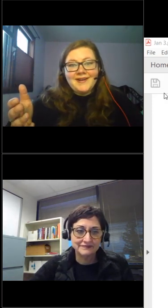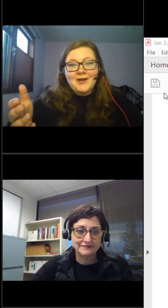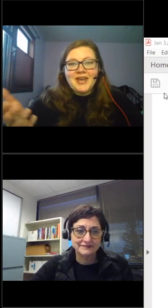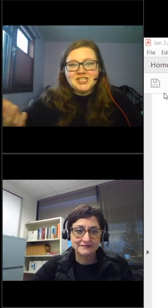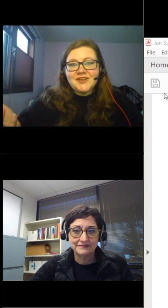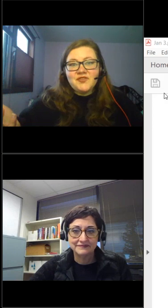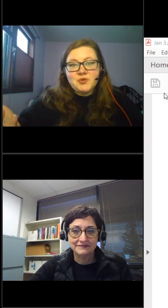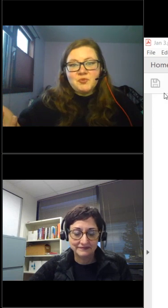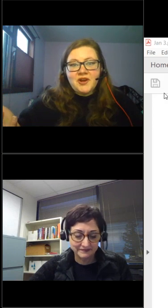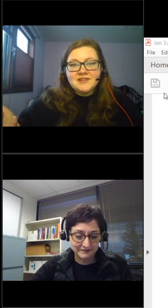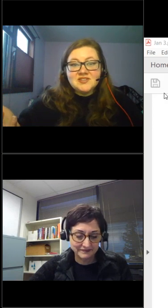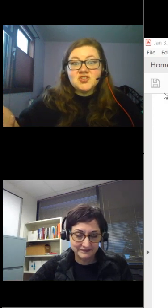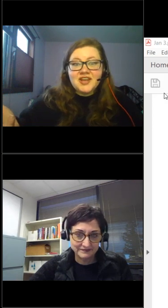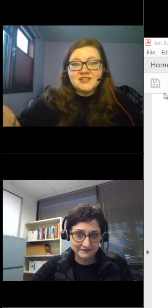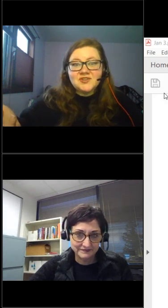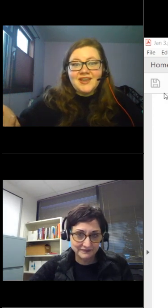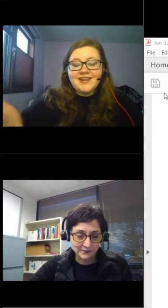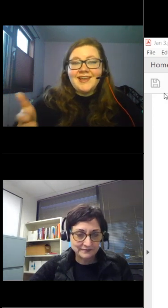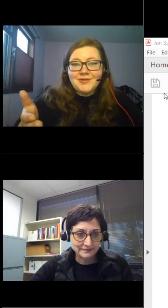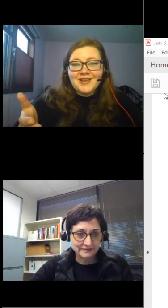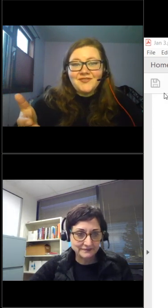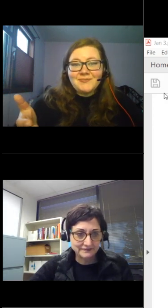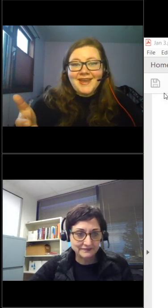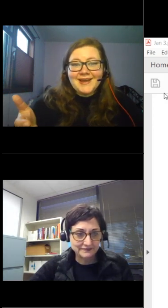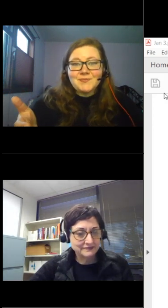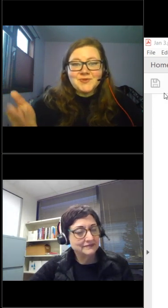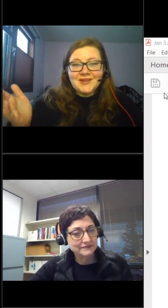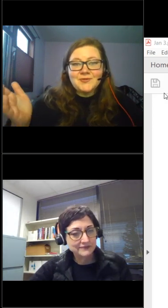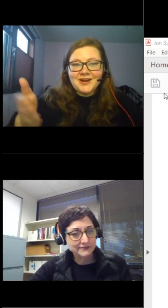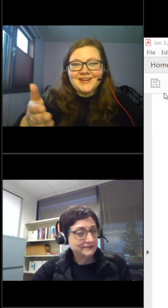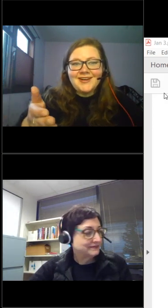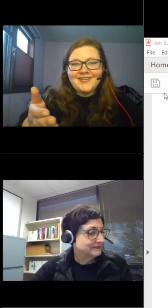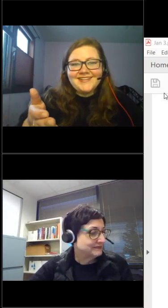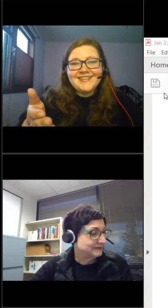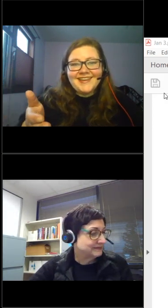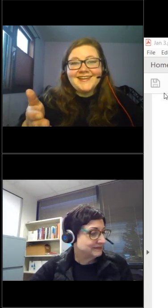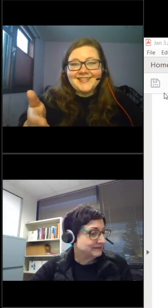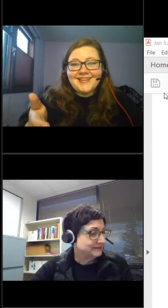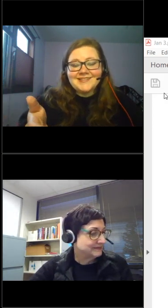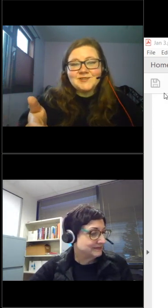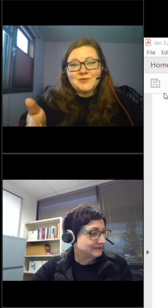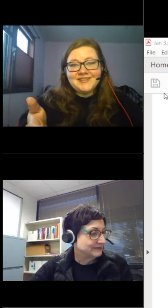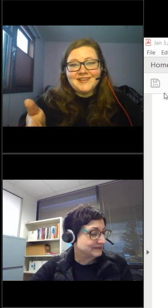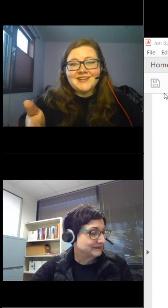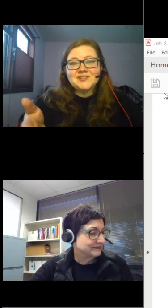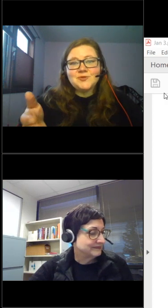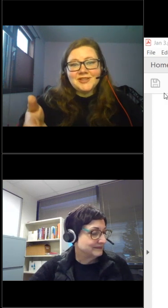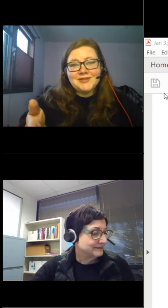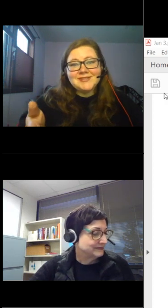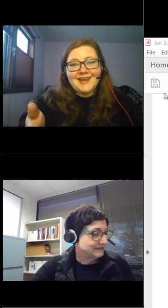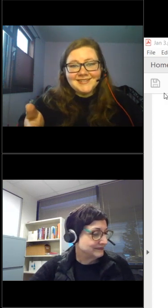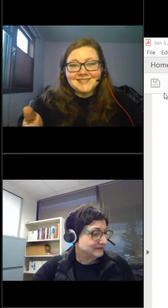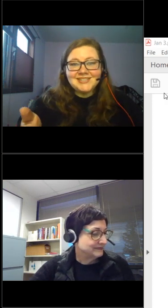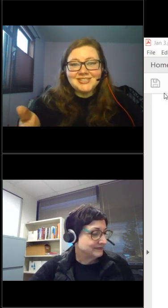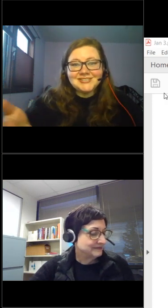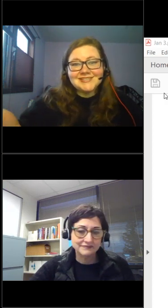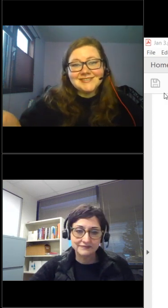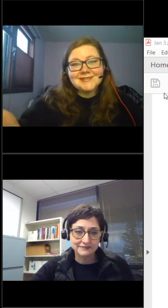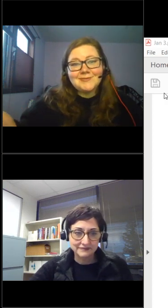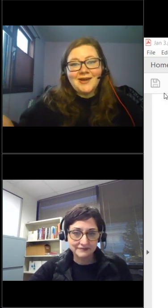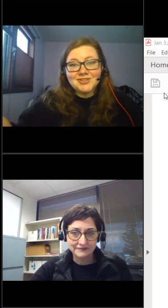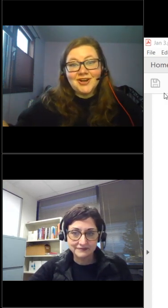Right now we actually have the blueprints, so that's great. And we have the map, and we're going to land at the end of this PEH with those